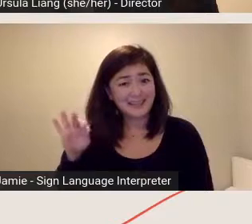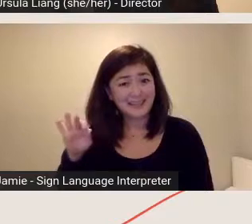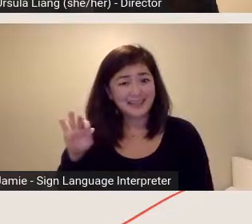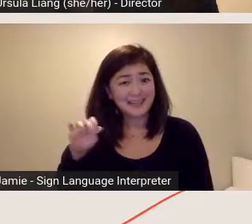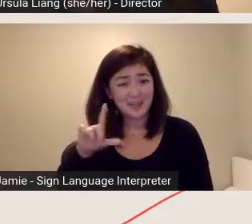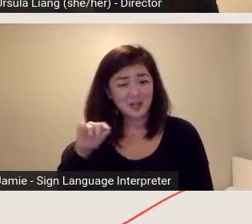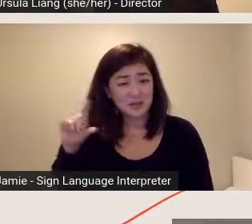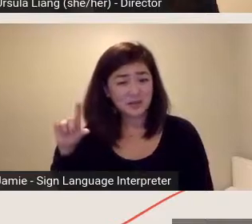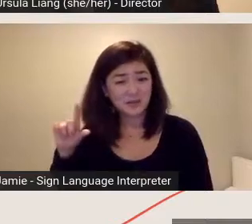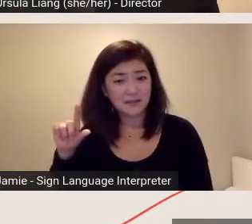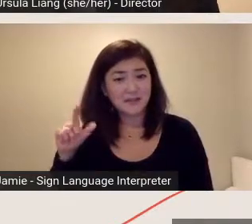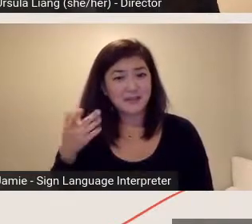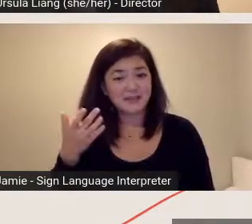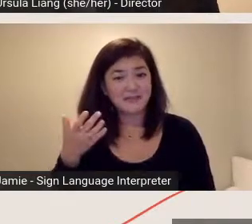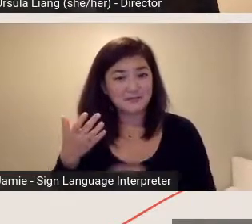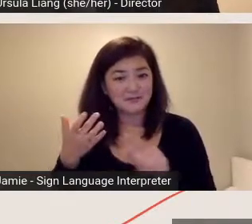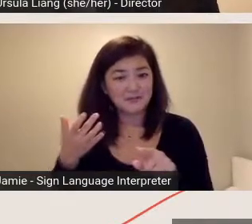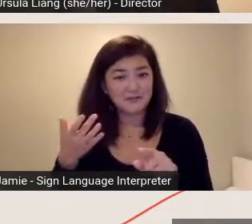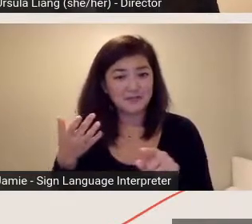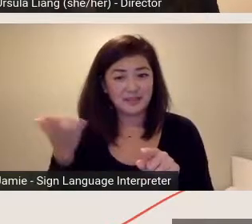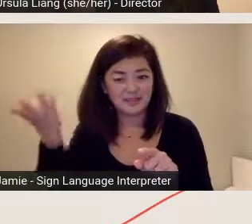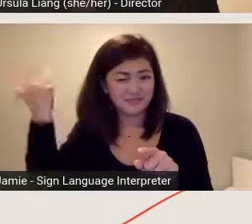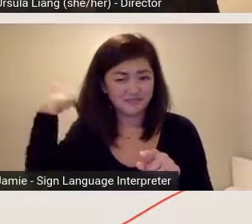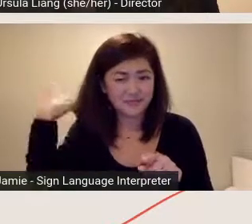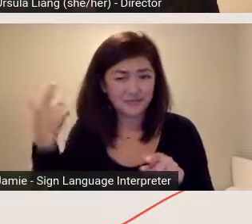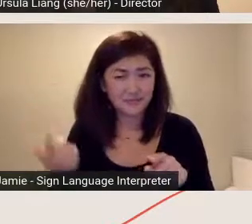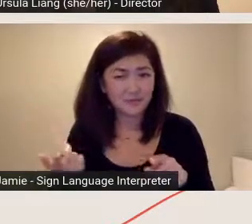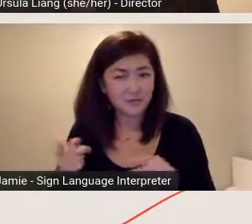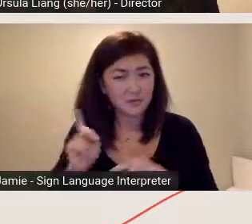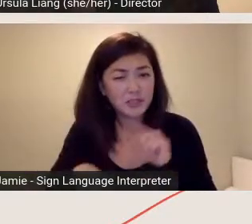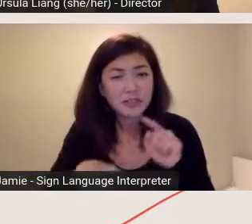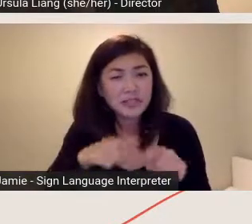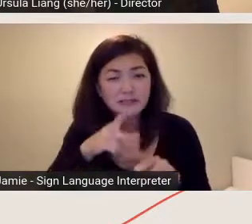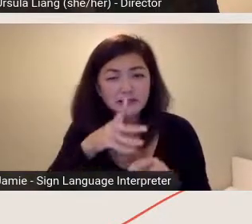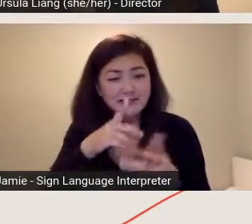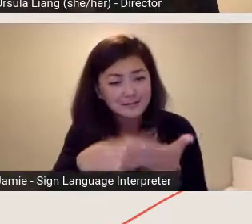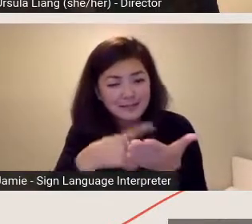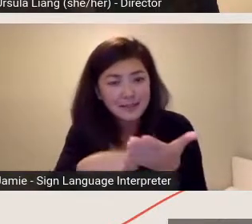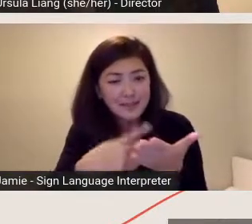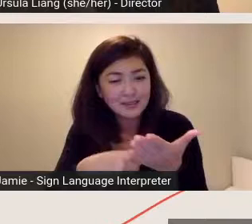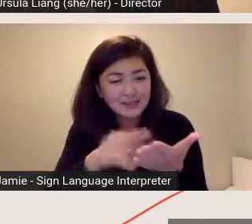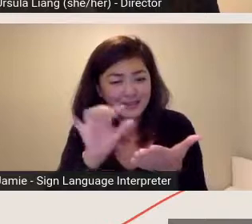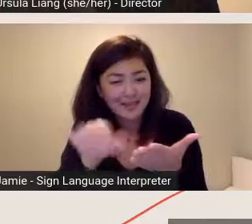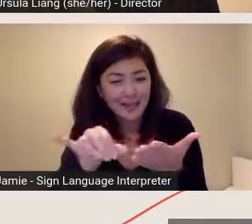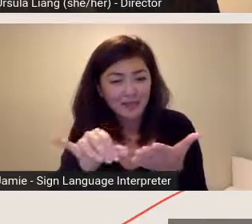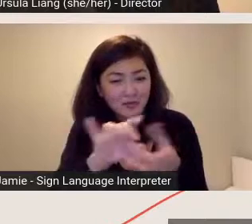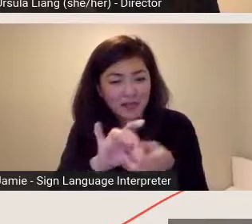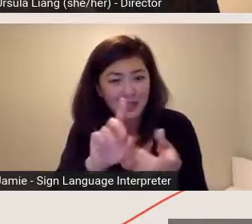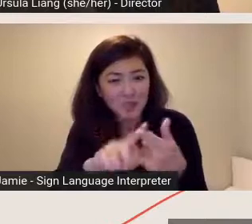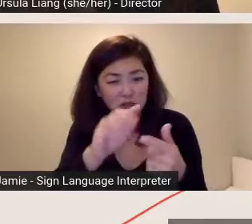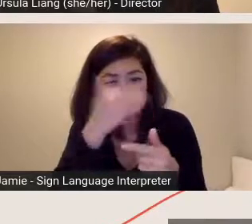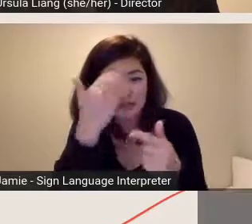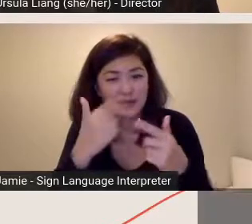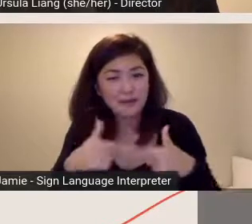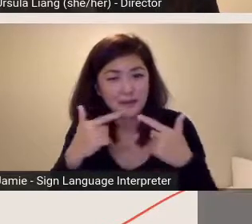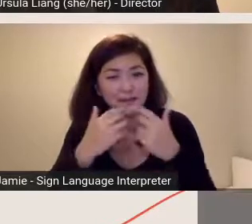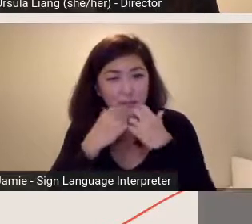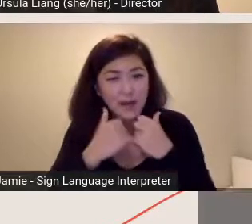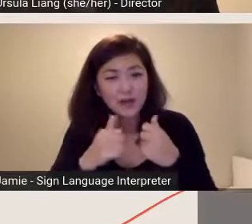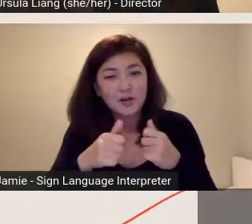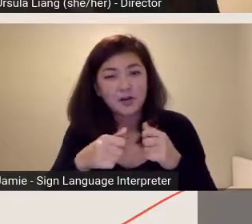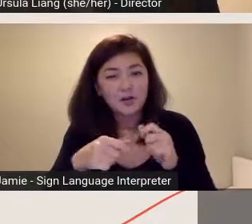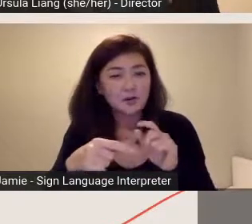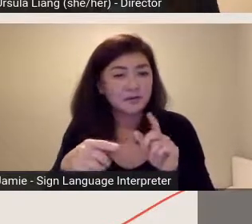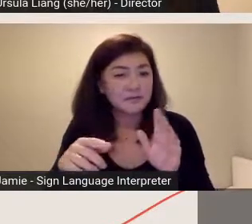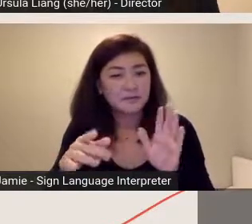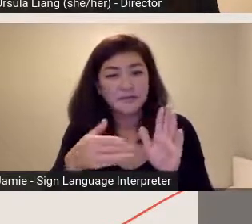around anti-Blackness. We couldn't even talk about anti, you know. So it's just so interesting that we were able to come together then. And I just